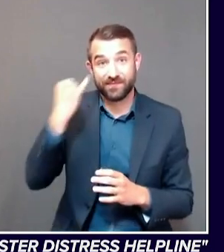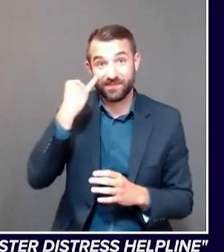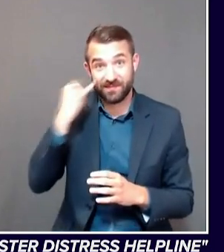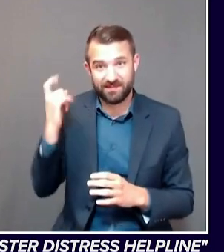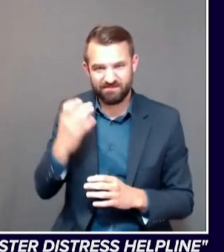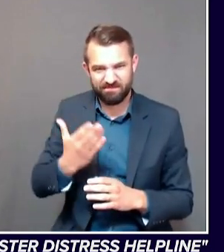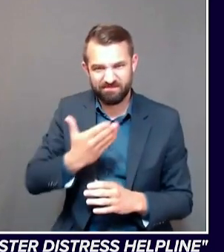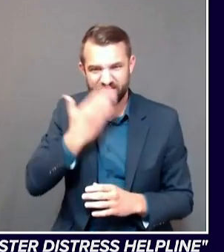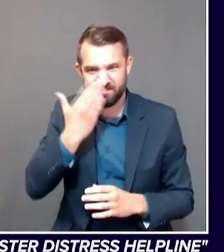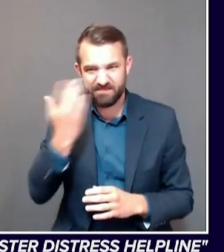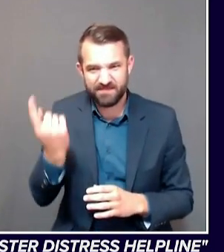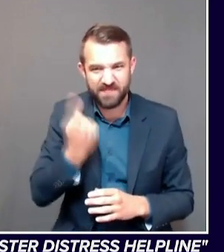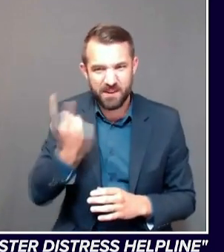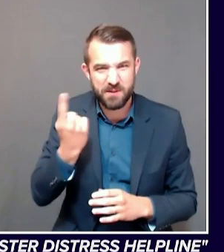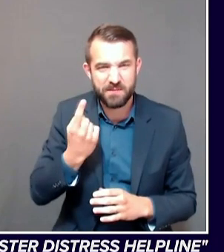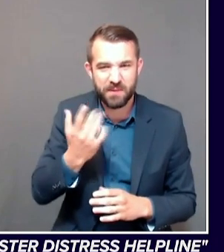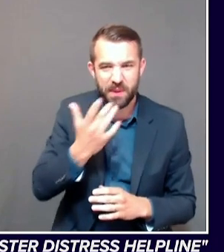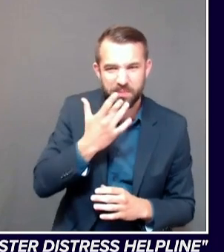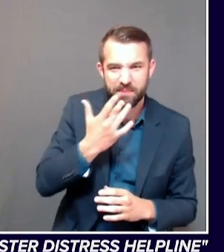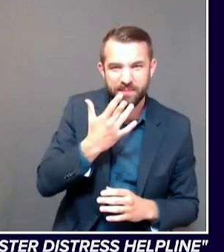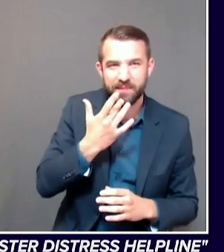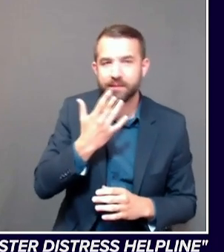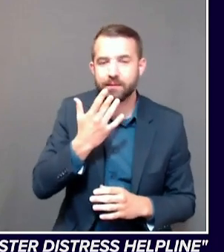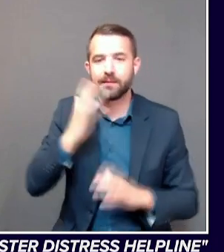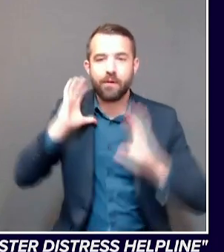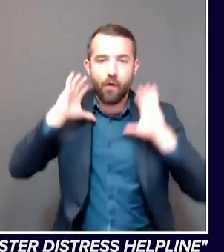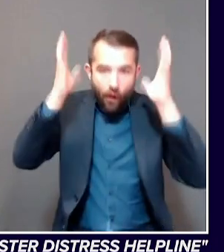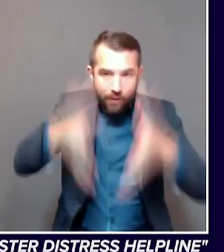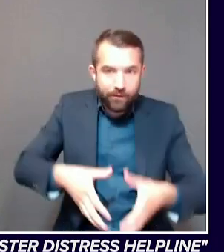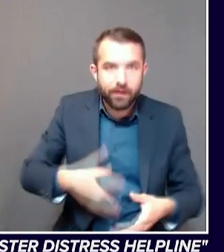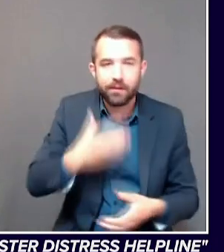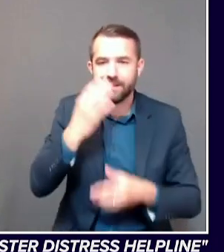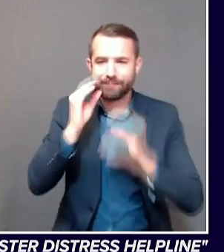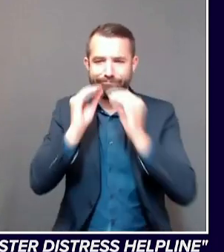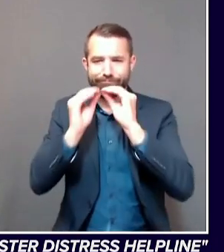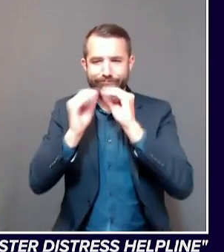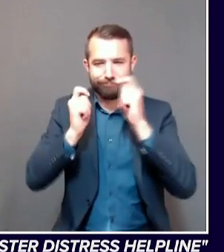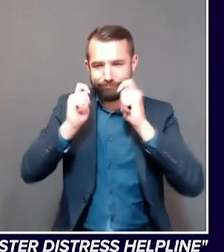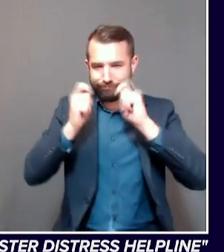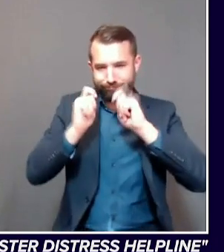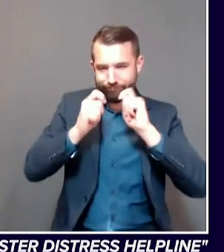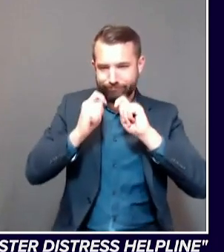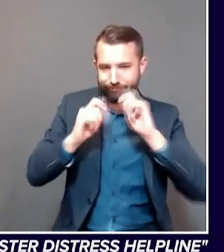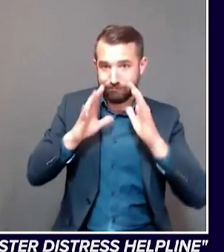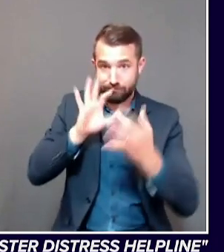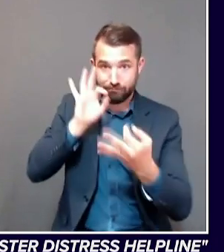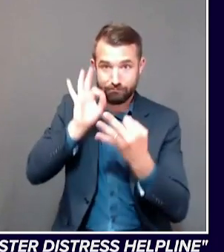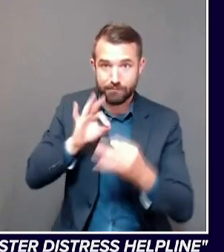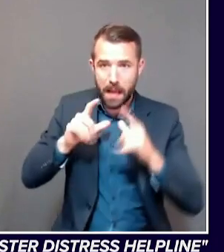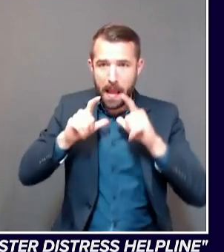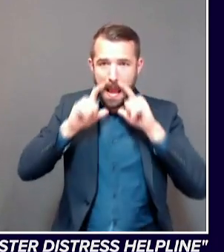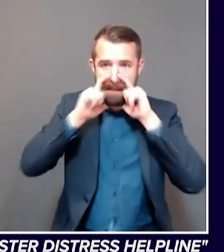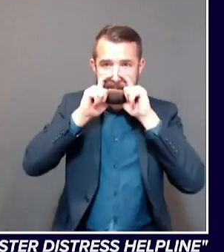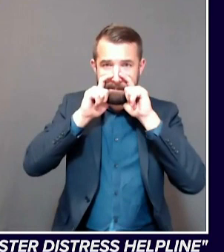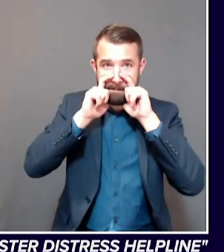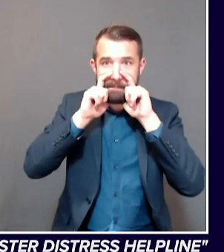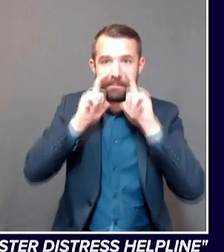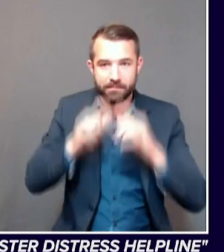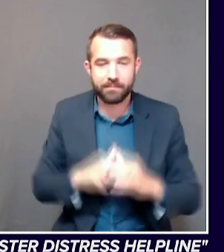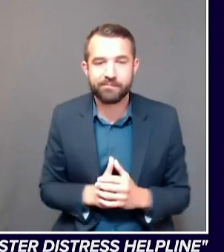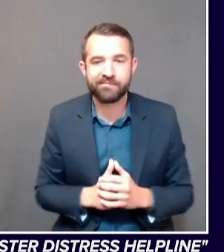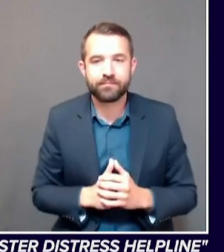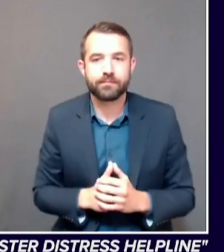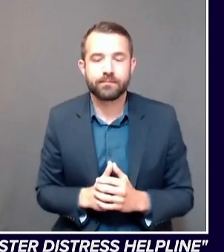because it means that the solution was able to get into your mouth or into your nose, and so the person doing the fit testing goes back and tightens